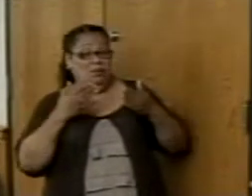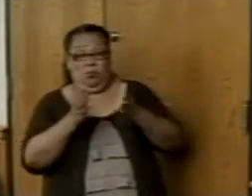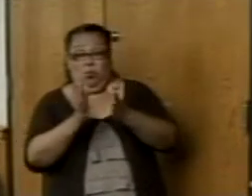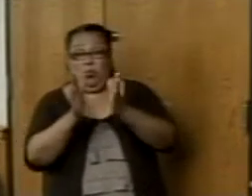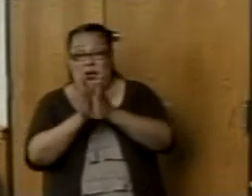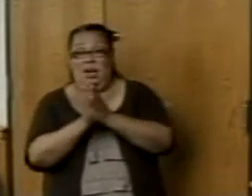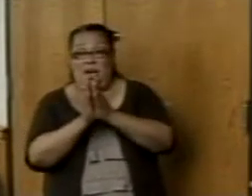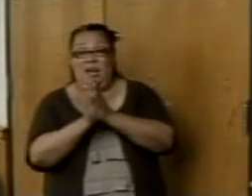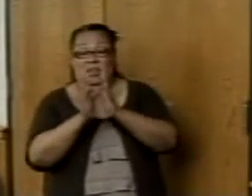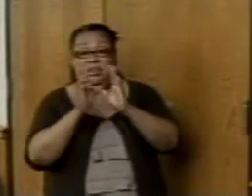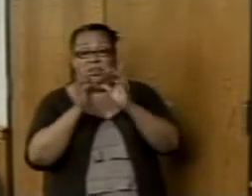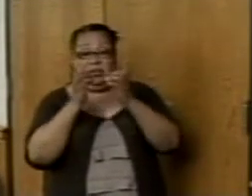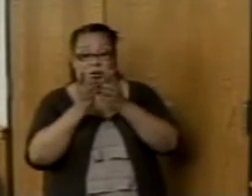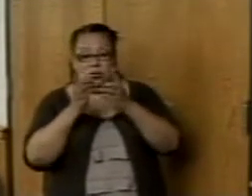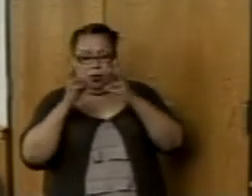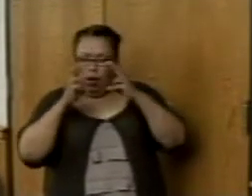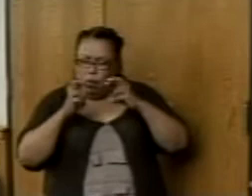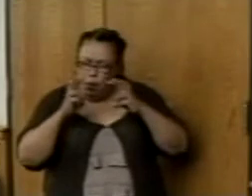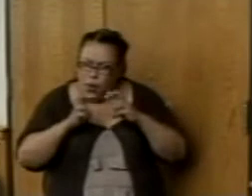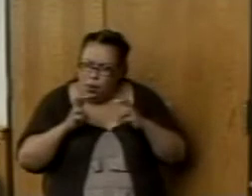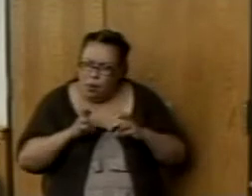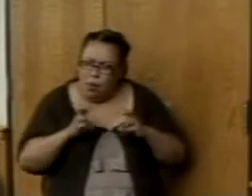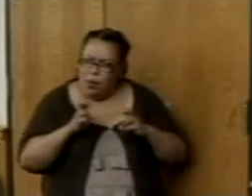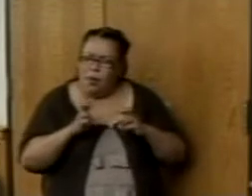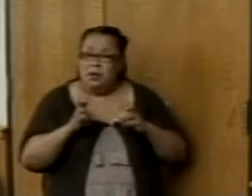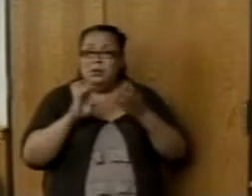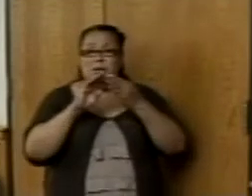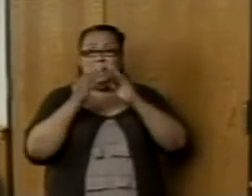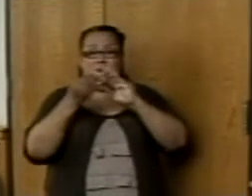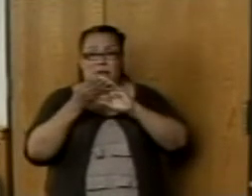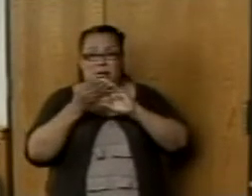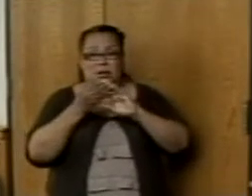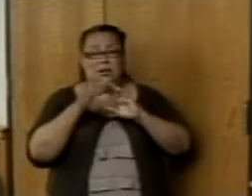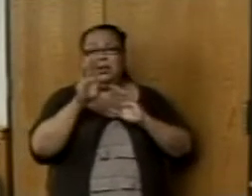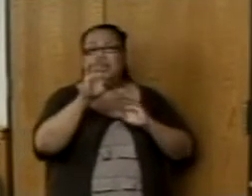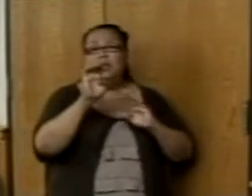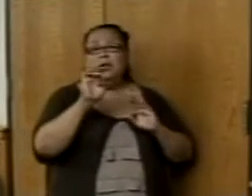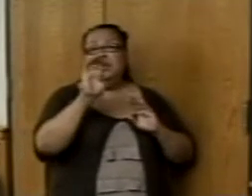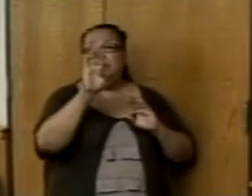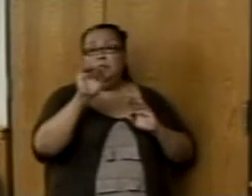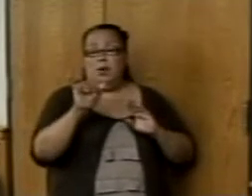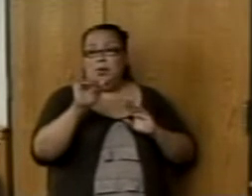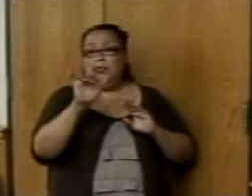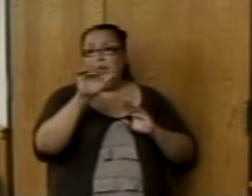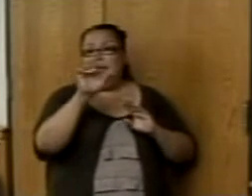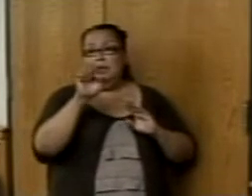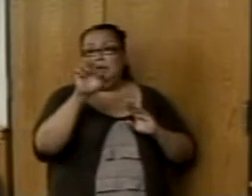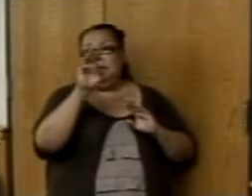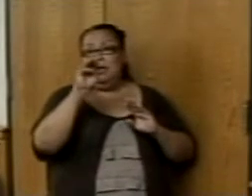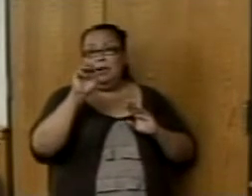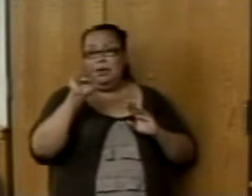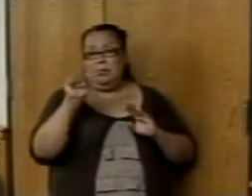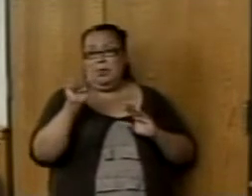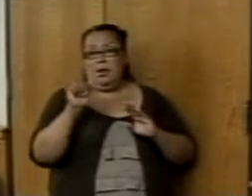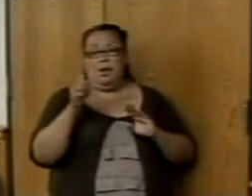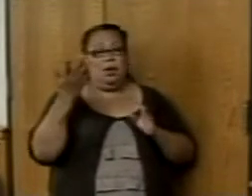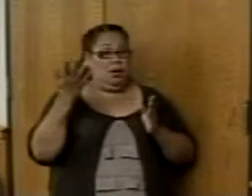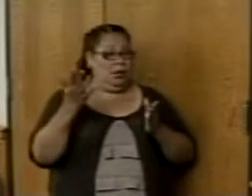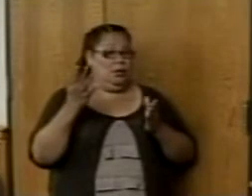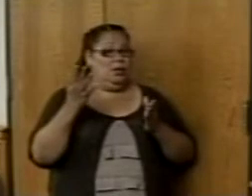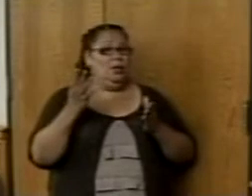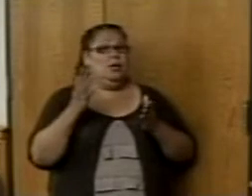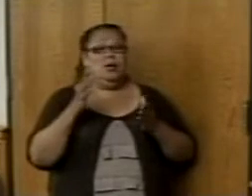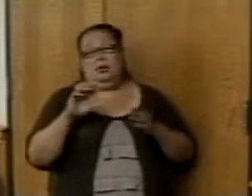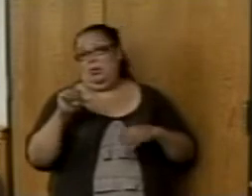the district to investigate whether city prosecutor Bobby Lerma was approached, and who was he approached by, if by someone